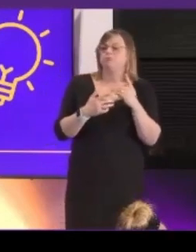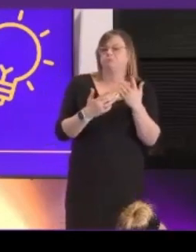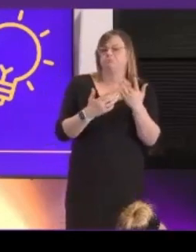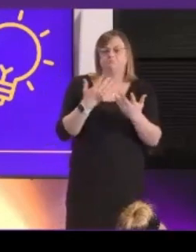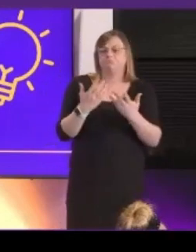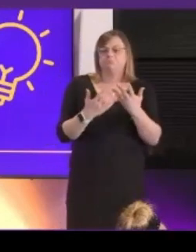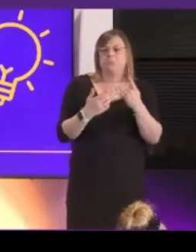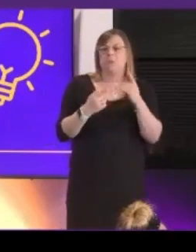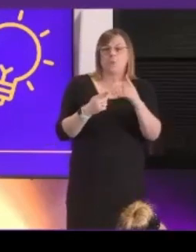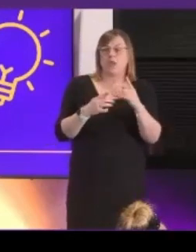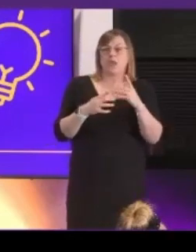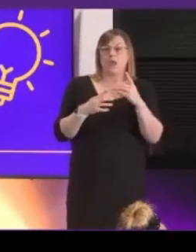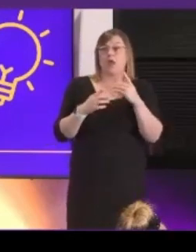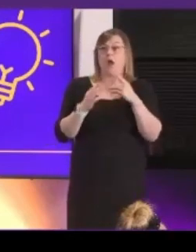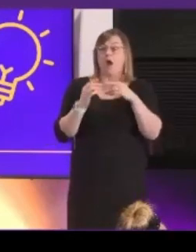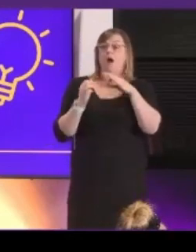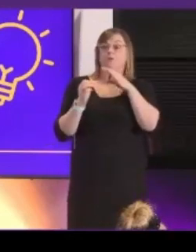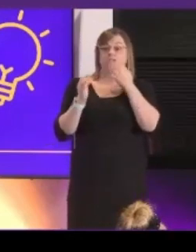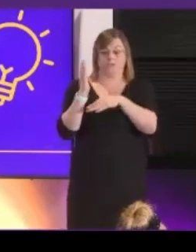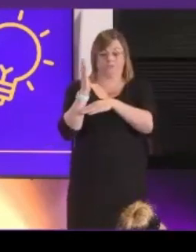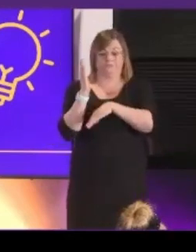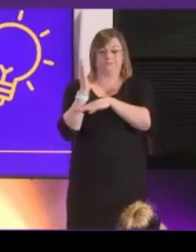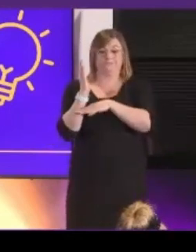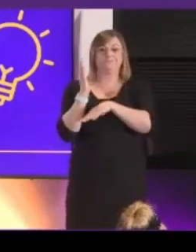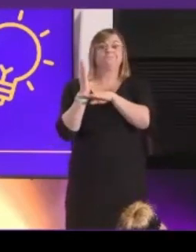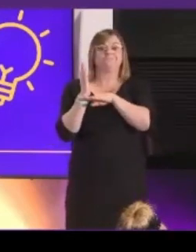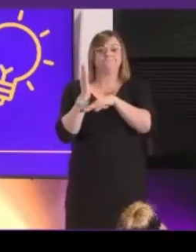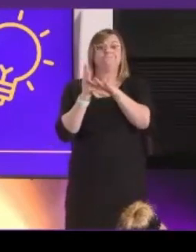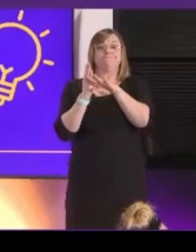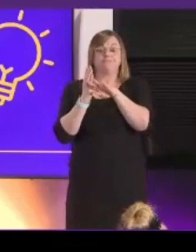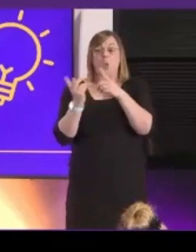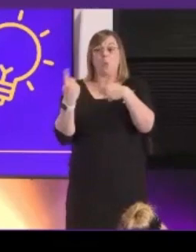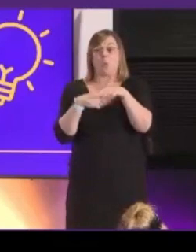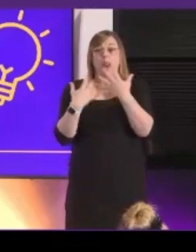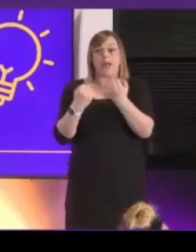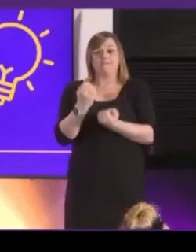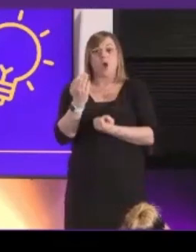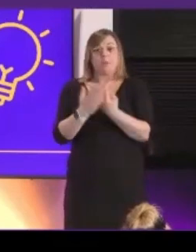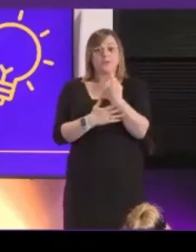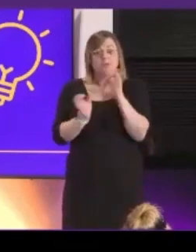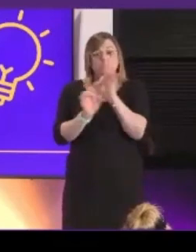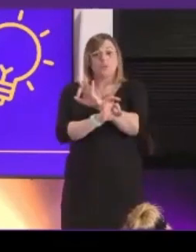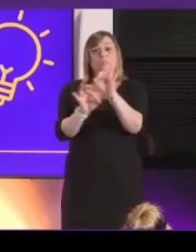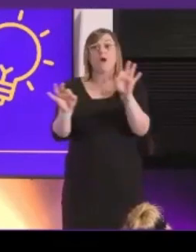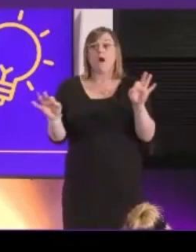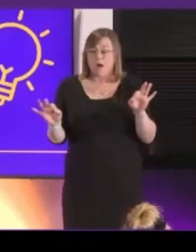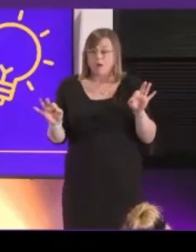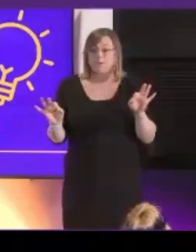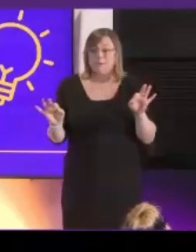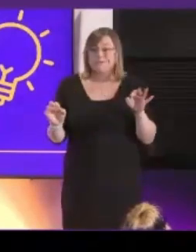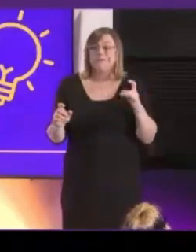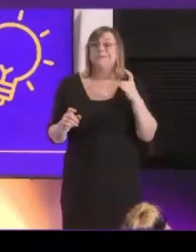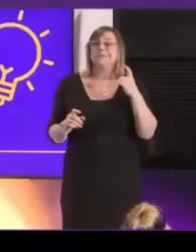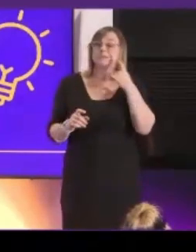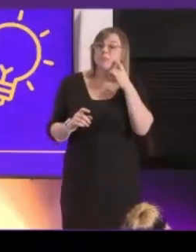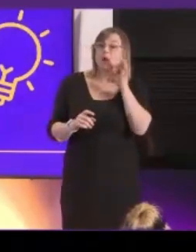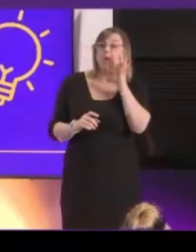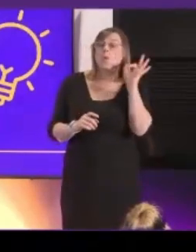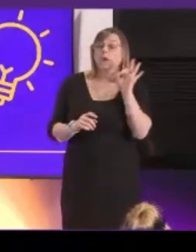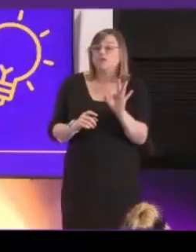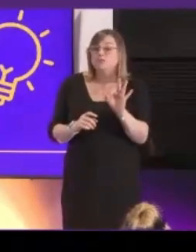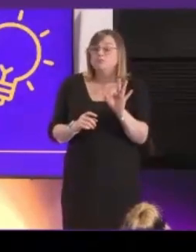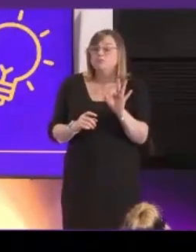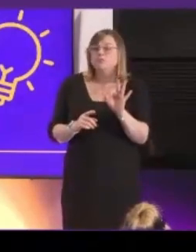or we are climbing up that pole, we all have the opportunity to ask the seemingly simple and innocuous